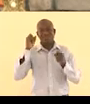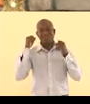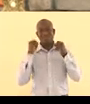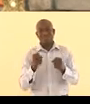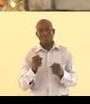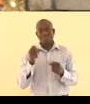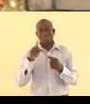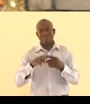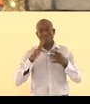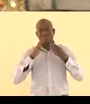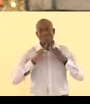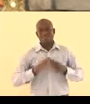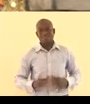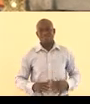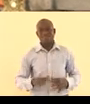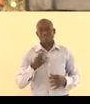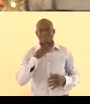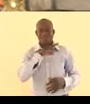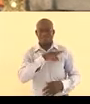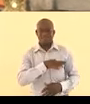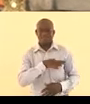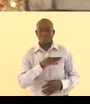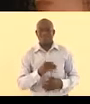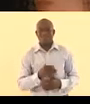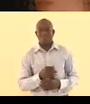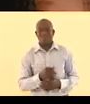our pleasure, to get our profit. That's all we are doing.